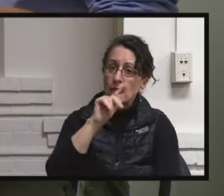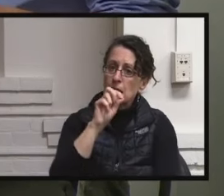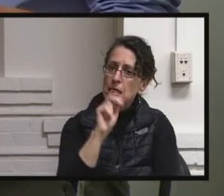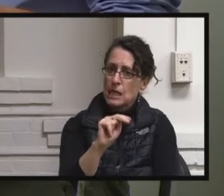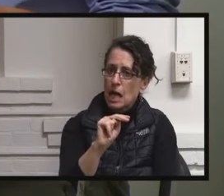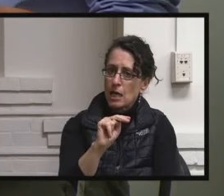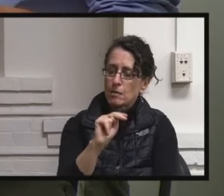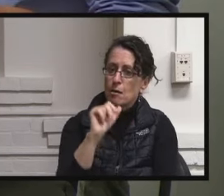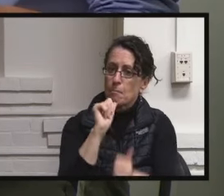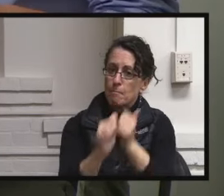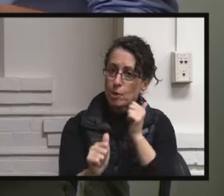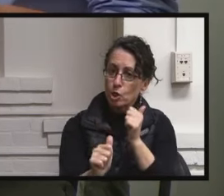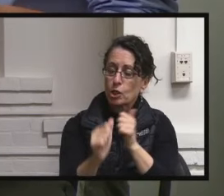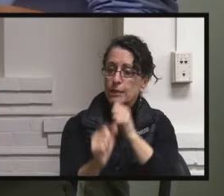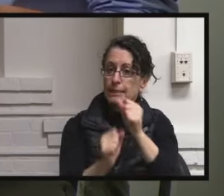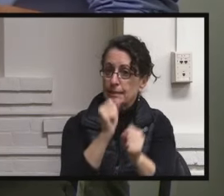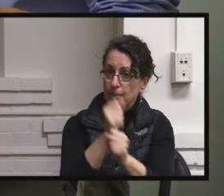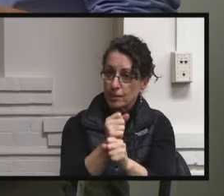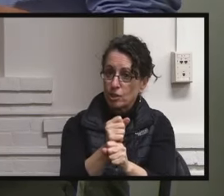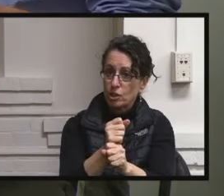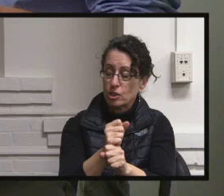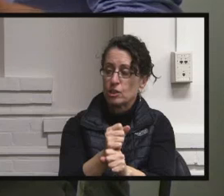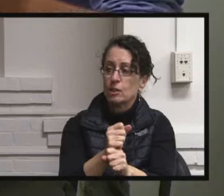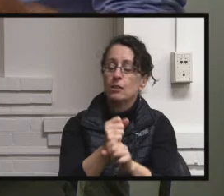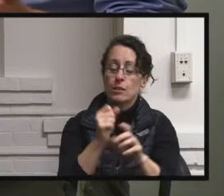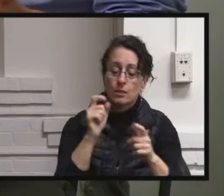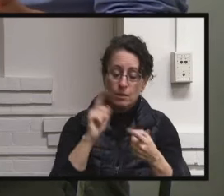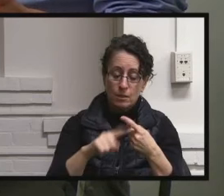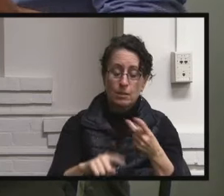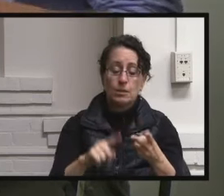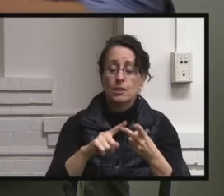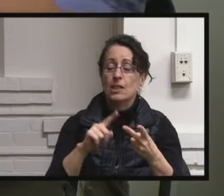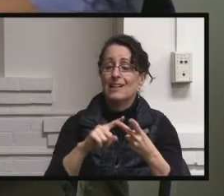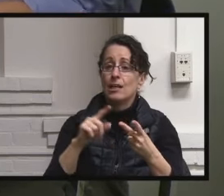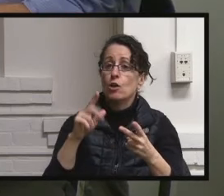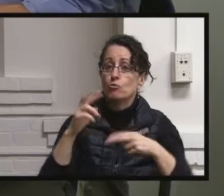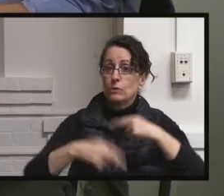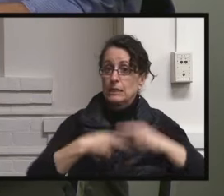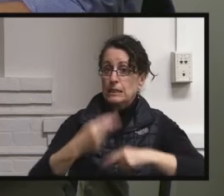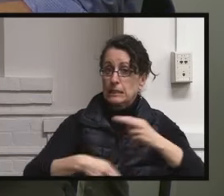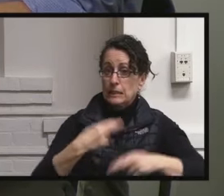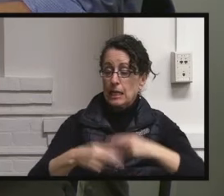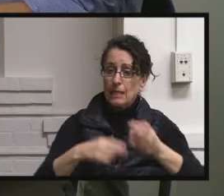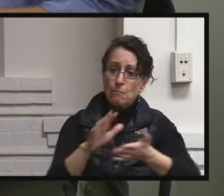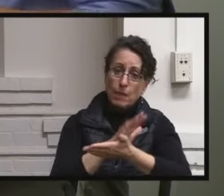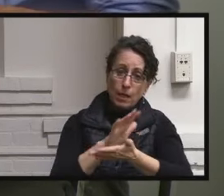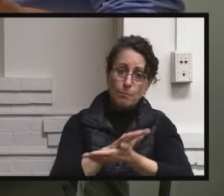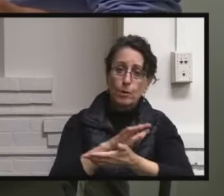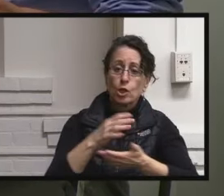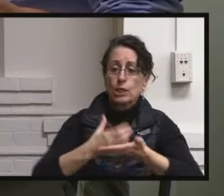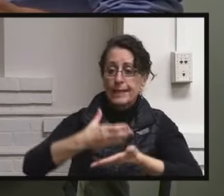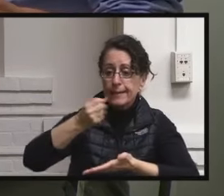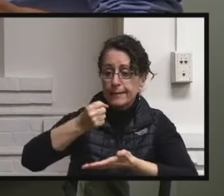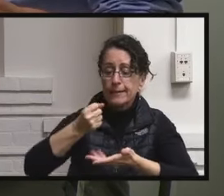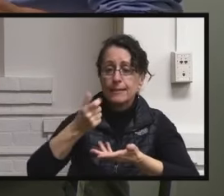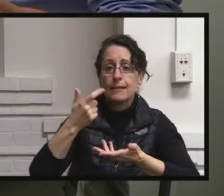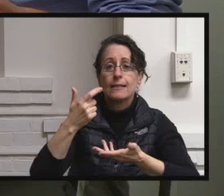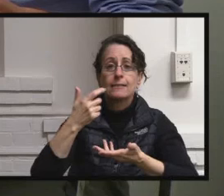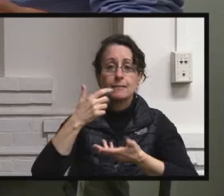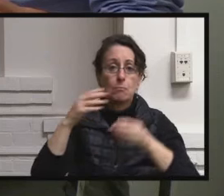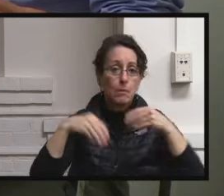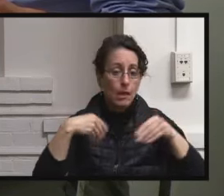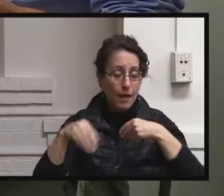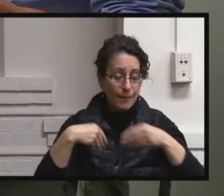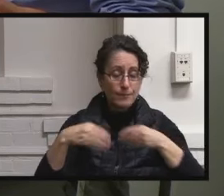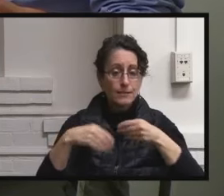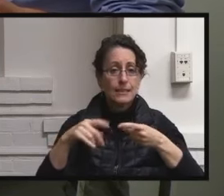the tonnages of recycling, both cans and bottles and paper and cardboard collected at the curbside, and